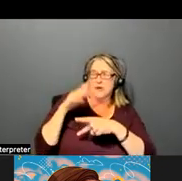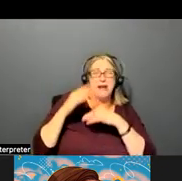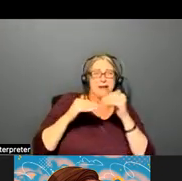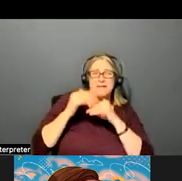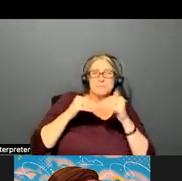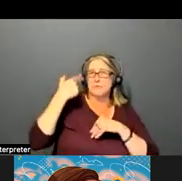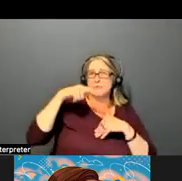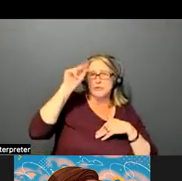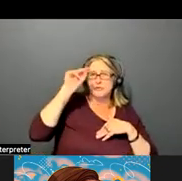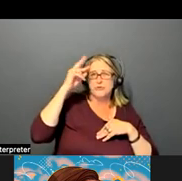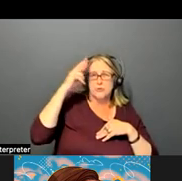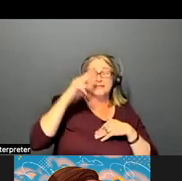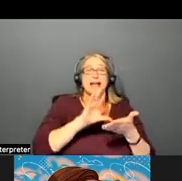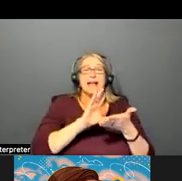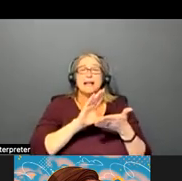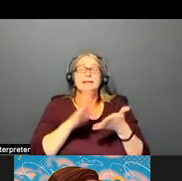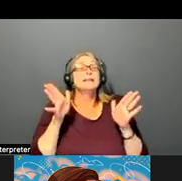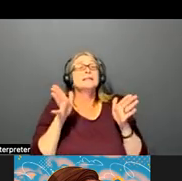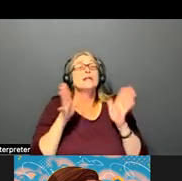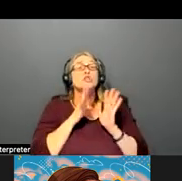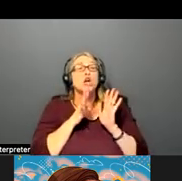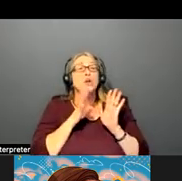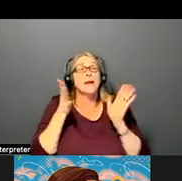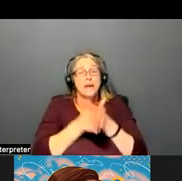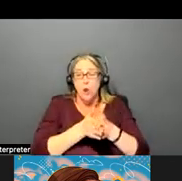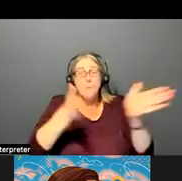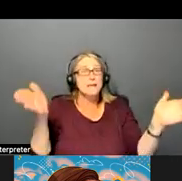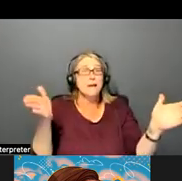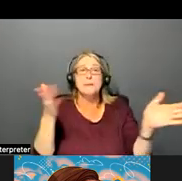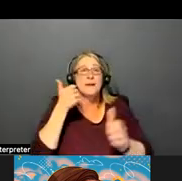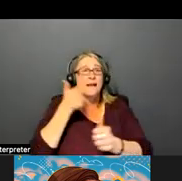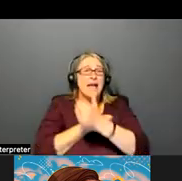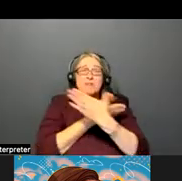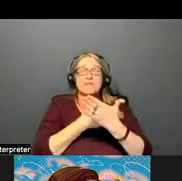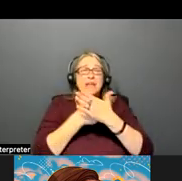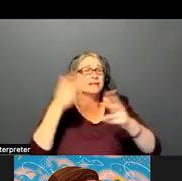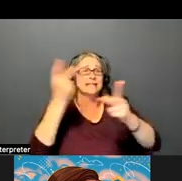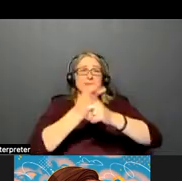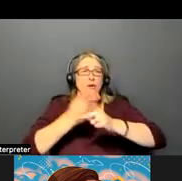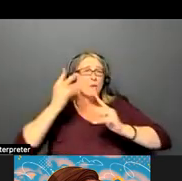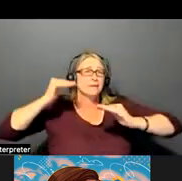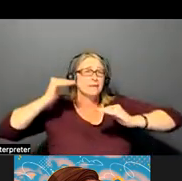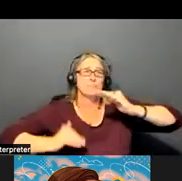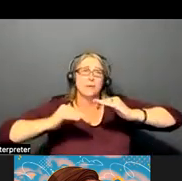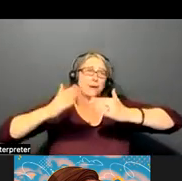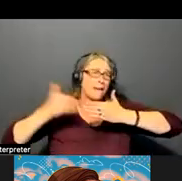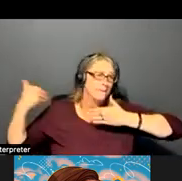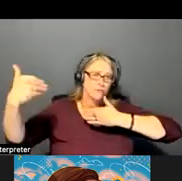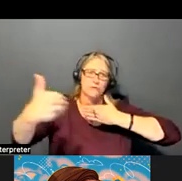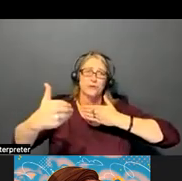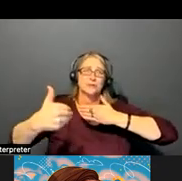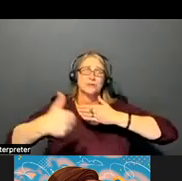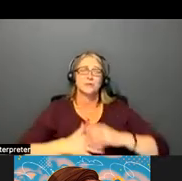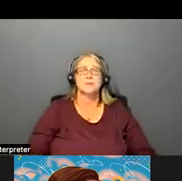be, let's talk about this, let's open up the floor and point out where the disparity is and go from there. I